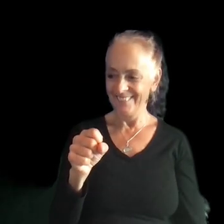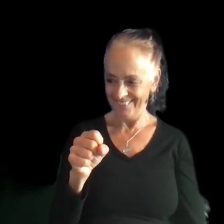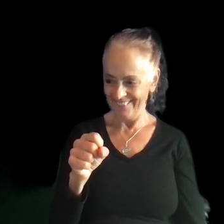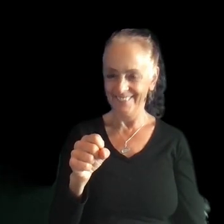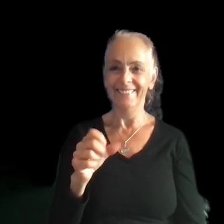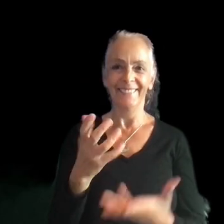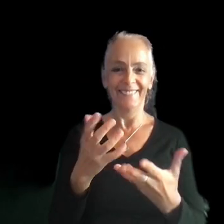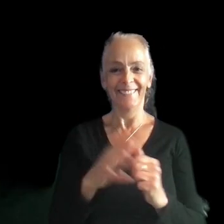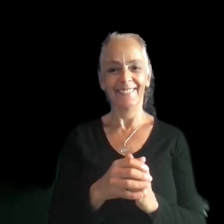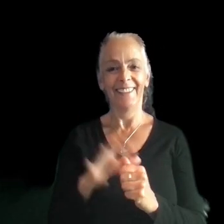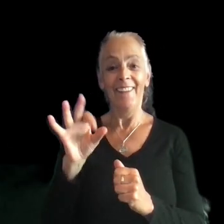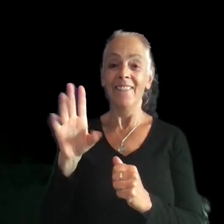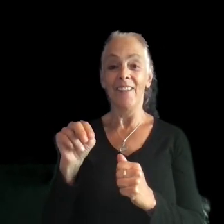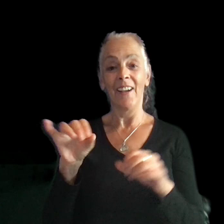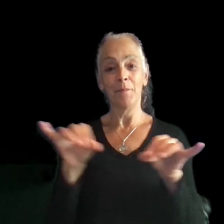so measurements